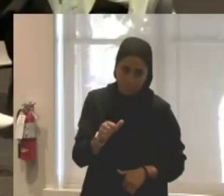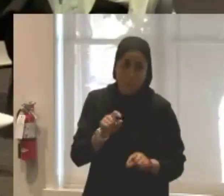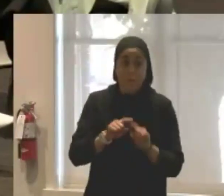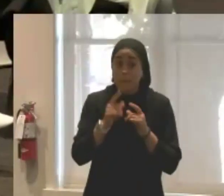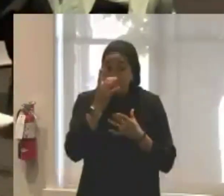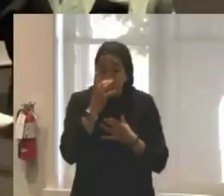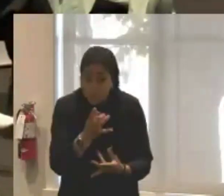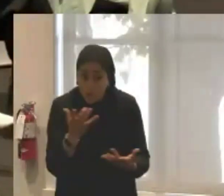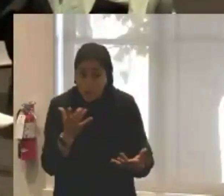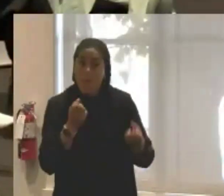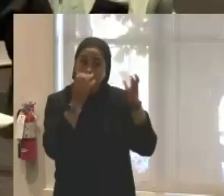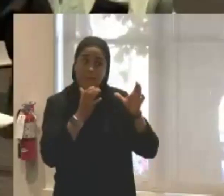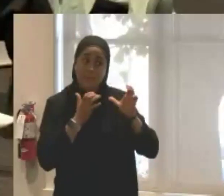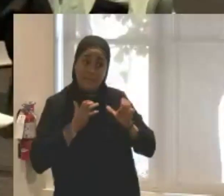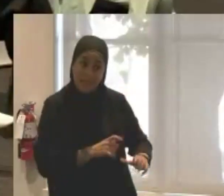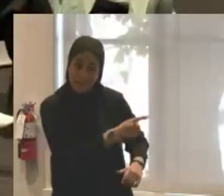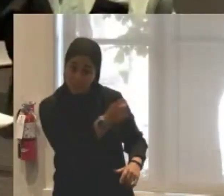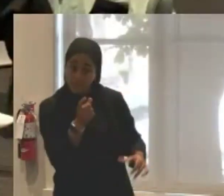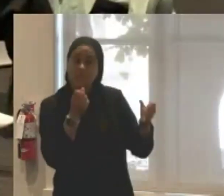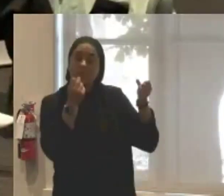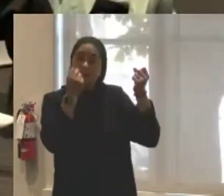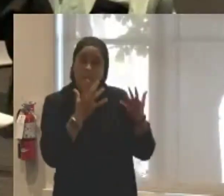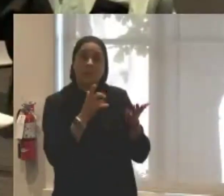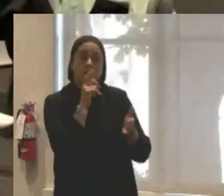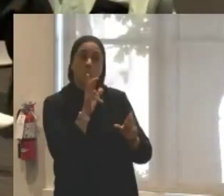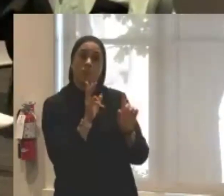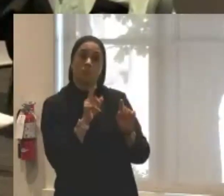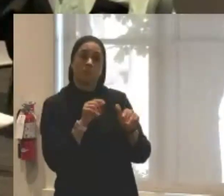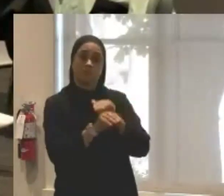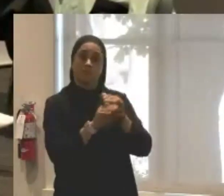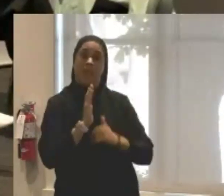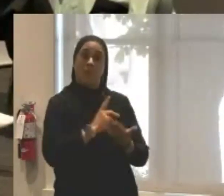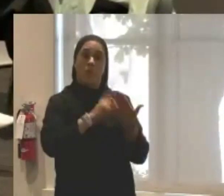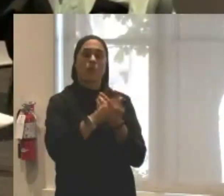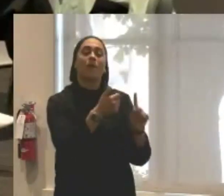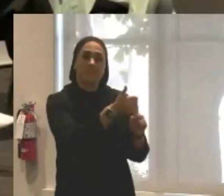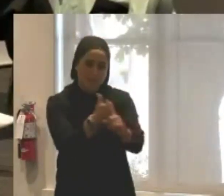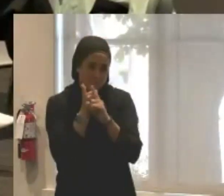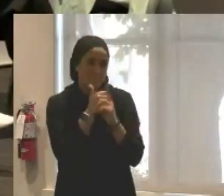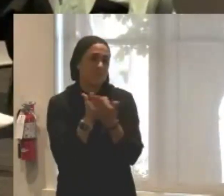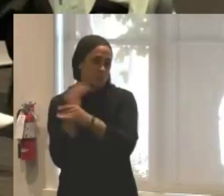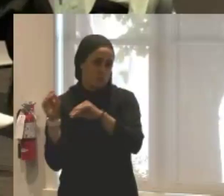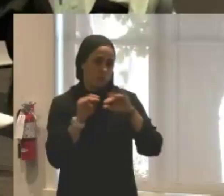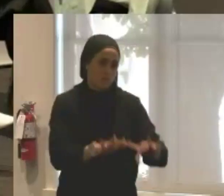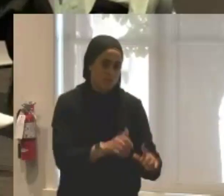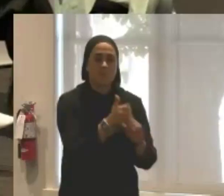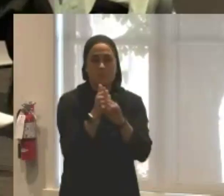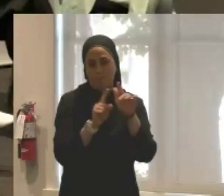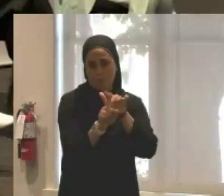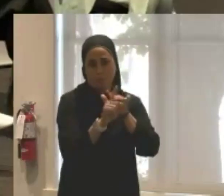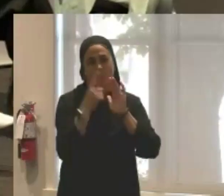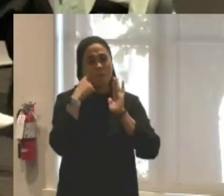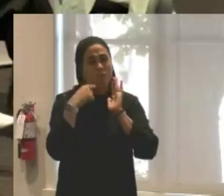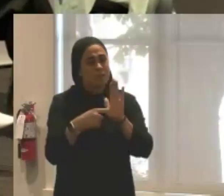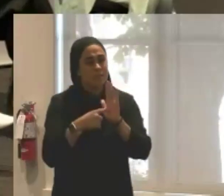of clients and program users who are newcomers and who are refugees. And for example, we have, you know,